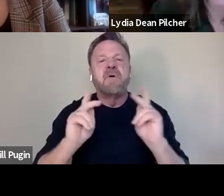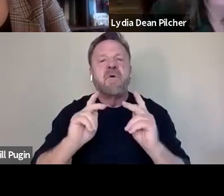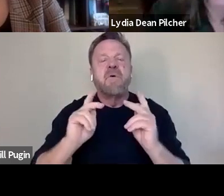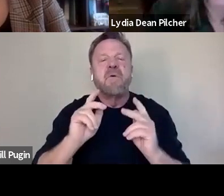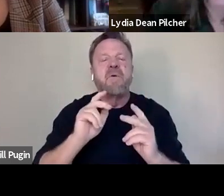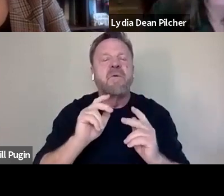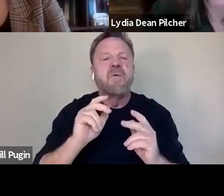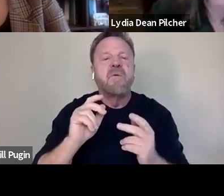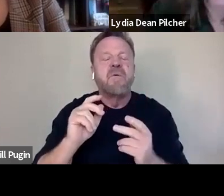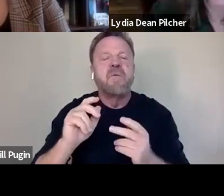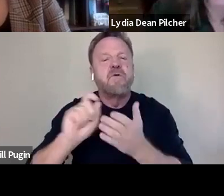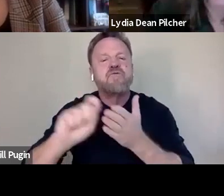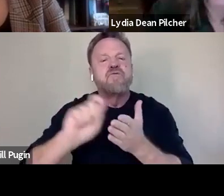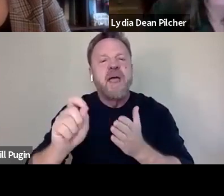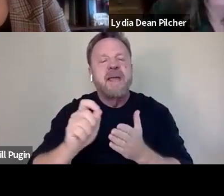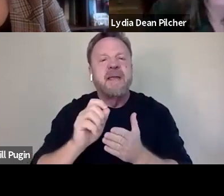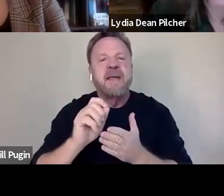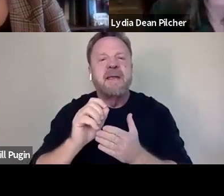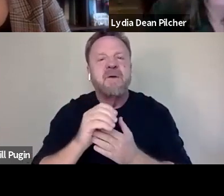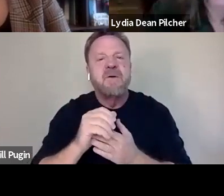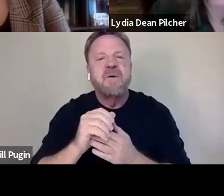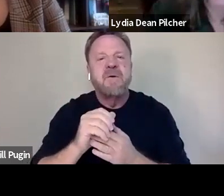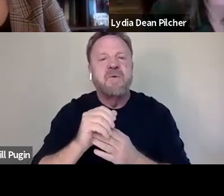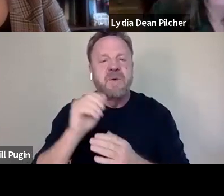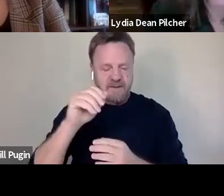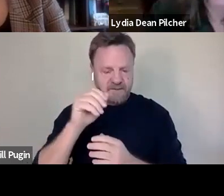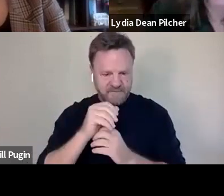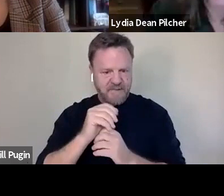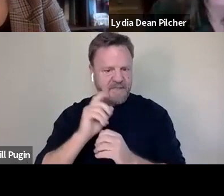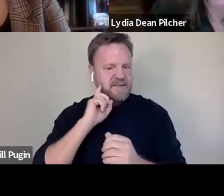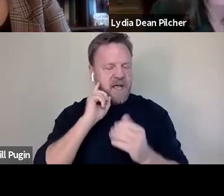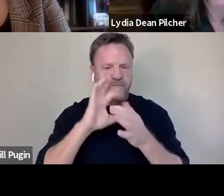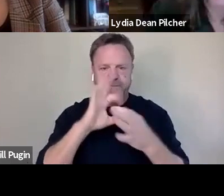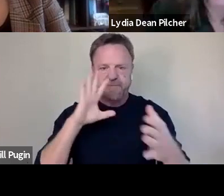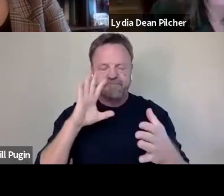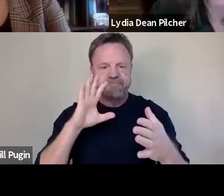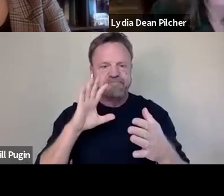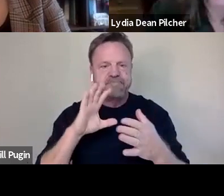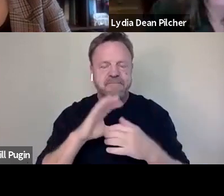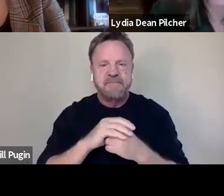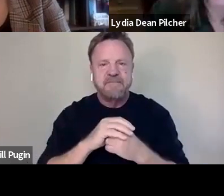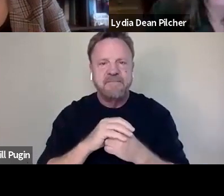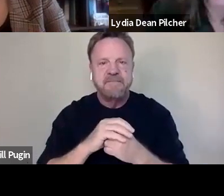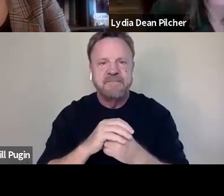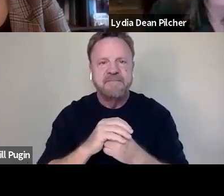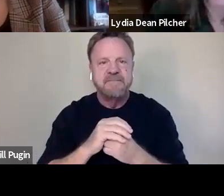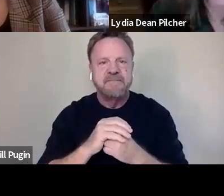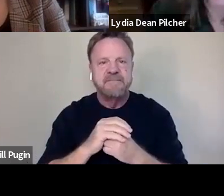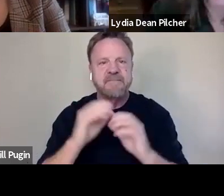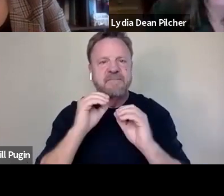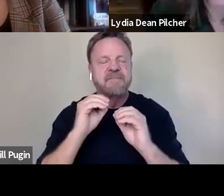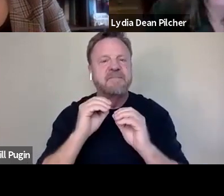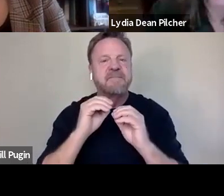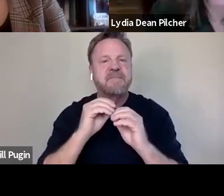involved, discovered Lydia. And to have seen